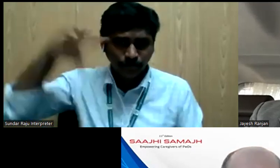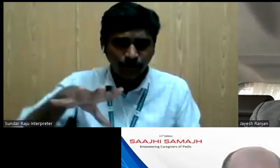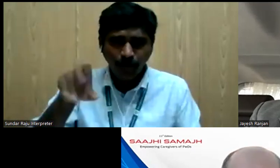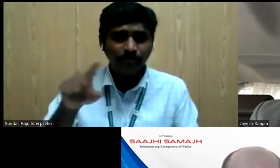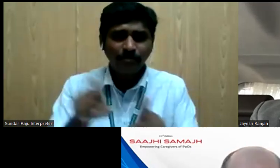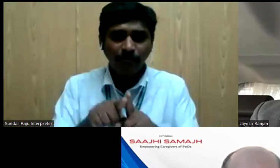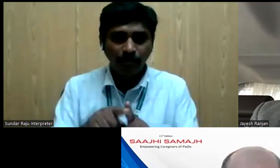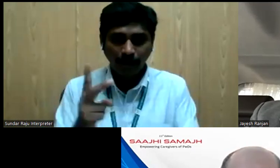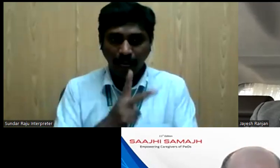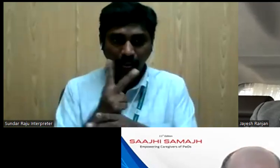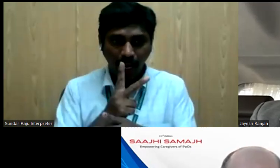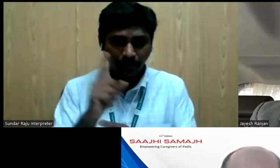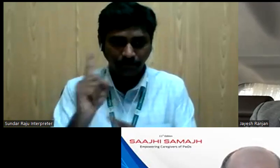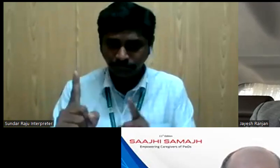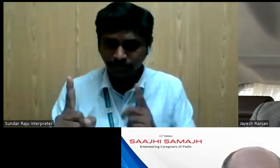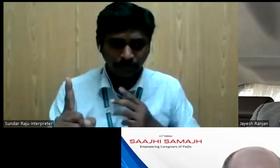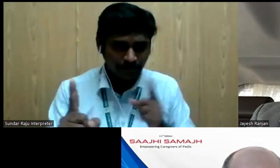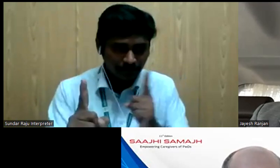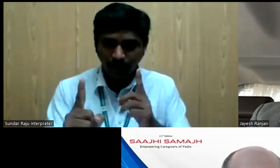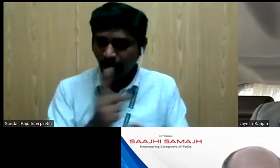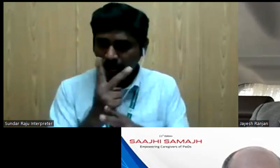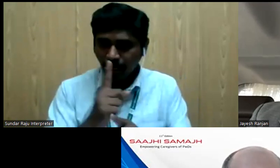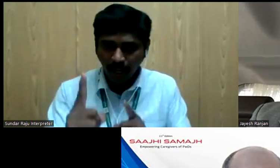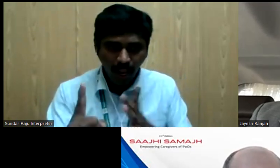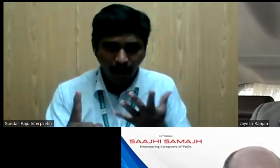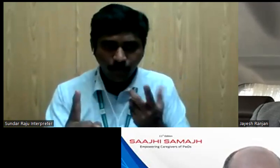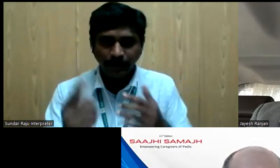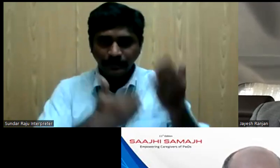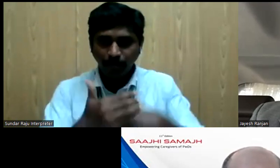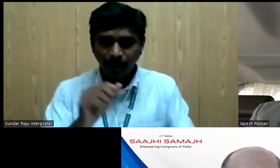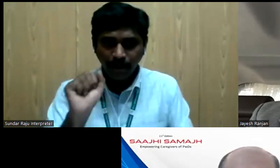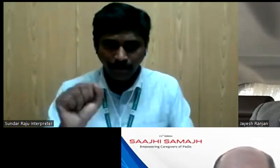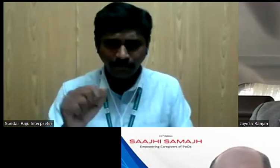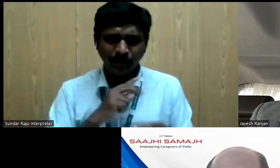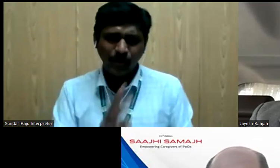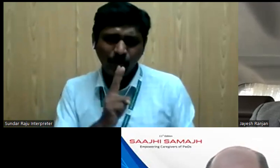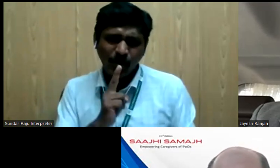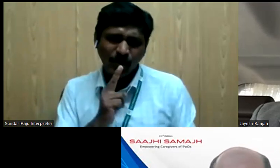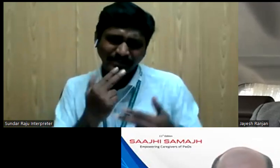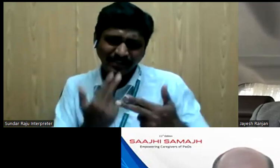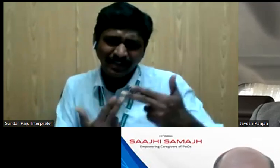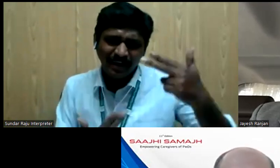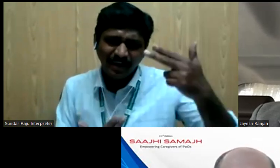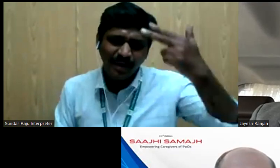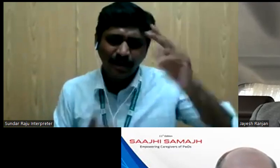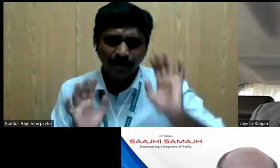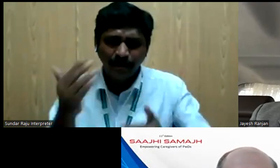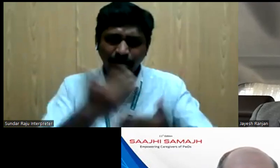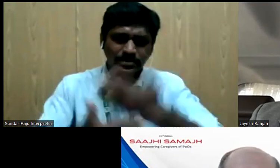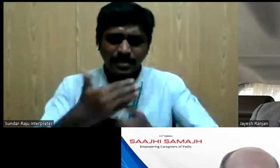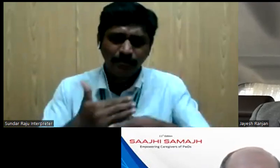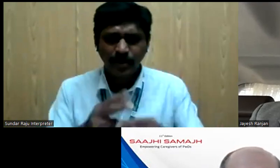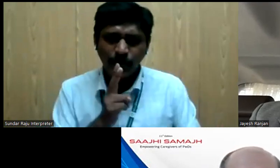because in the discourse about persons with disabilities, we usually talk a lot about the individuals with disabilities